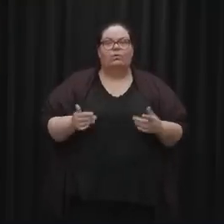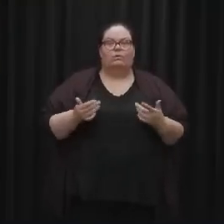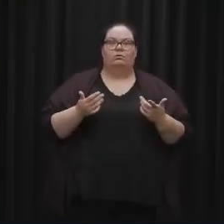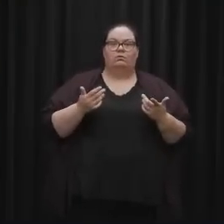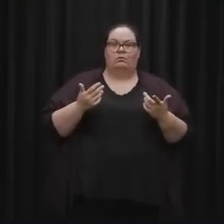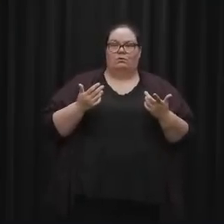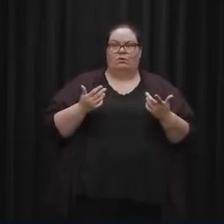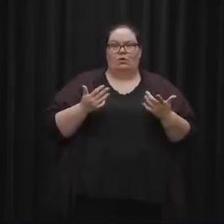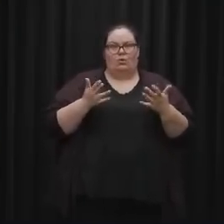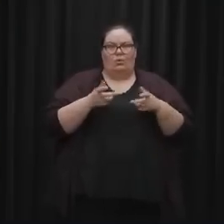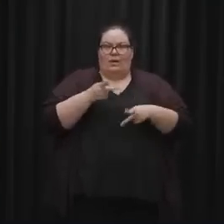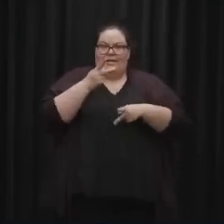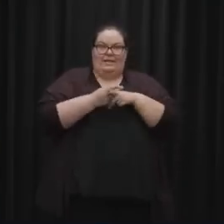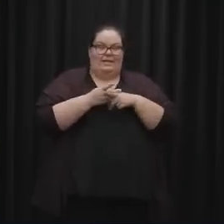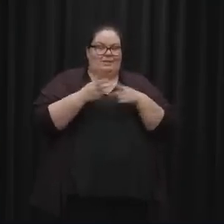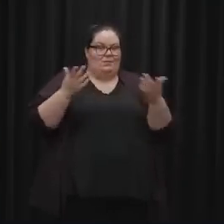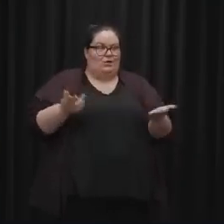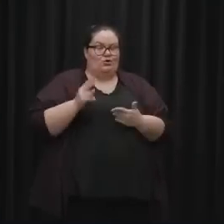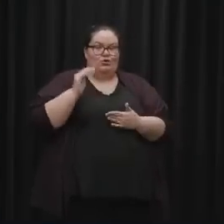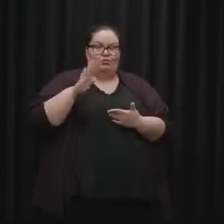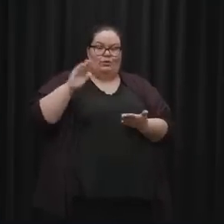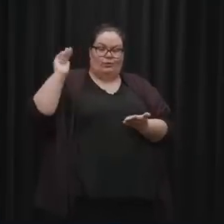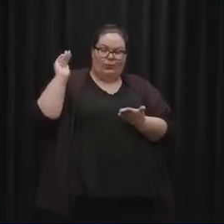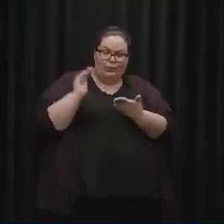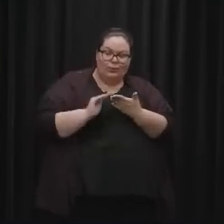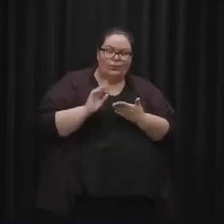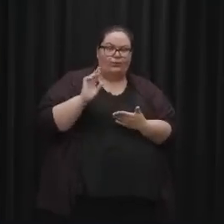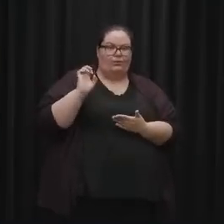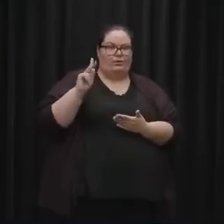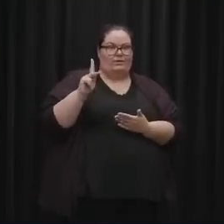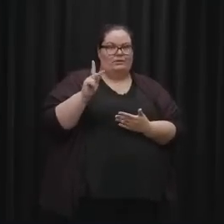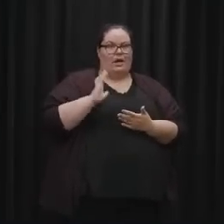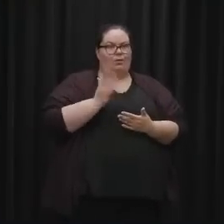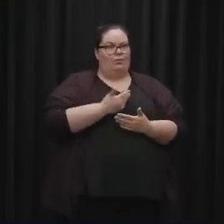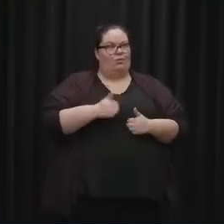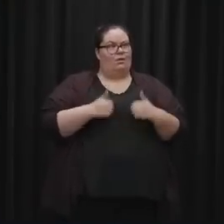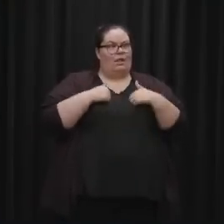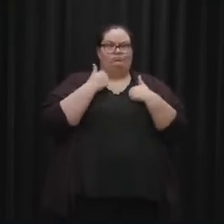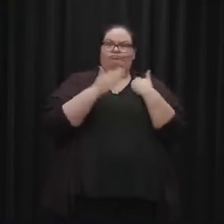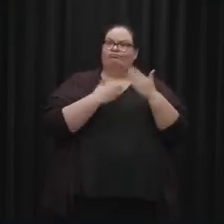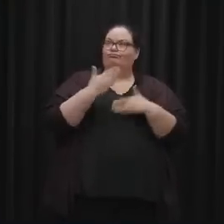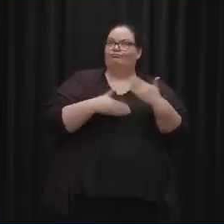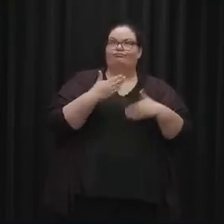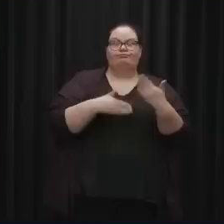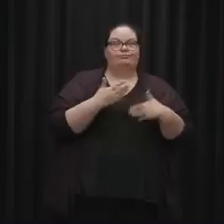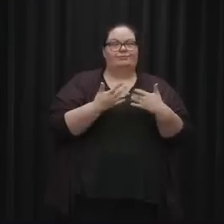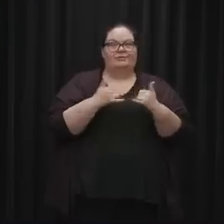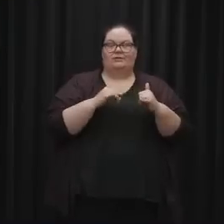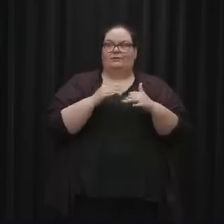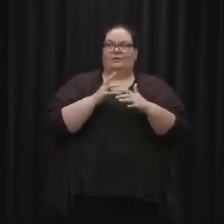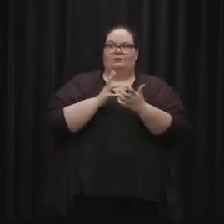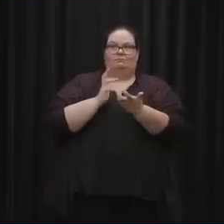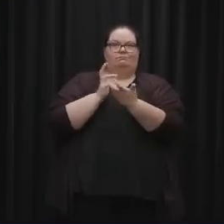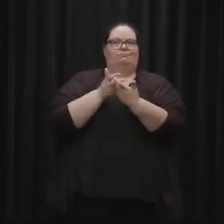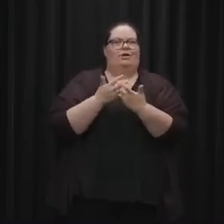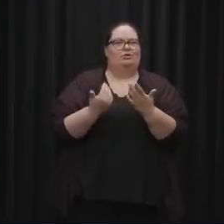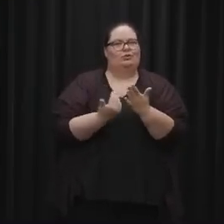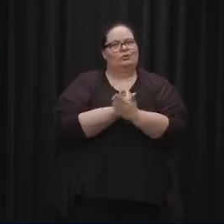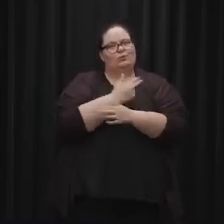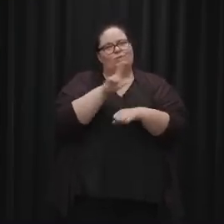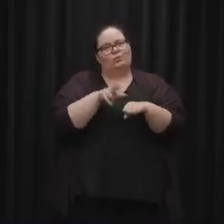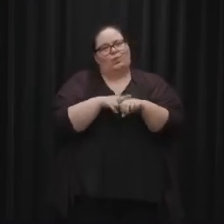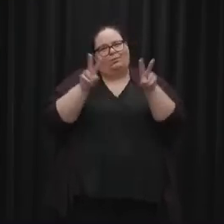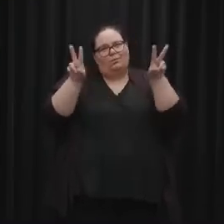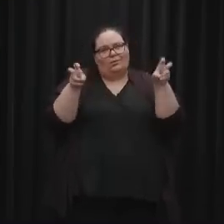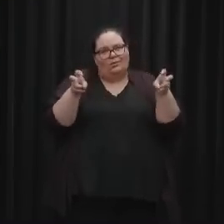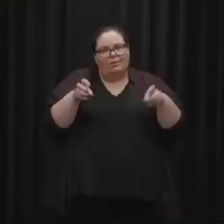we want to keep the risks as low as possible, as we go about our lives, we have to continue to adjust to the new normal and continue